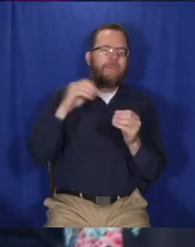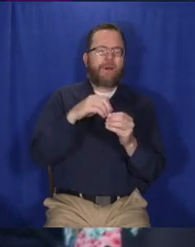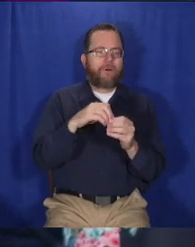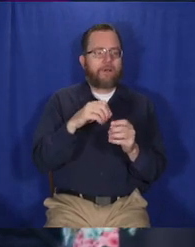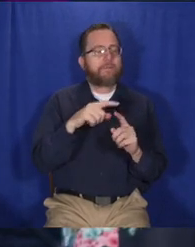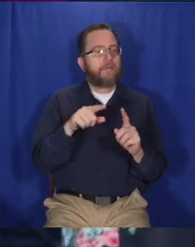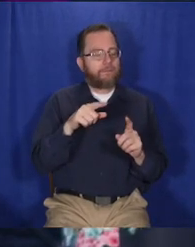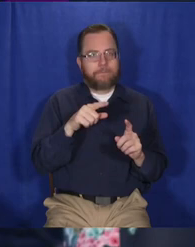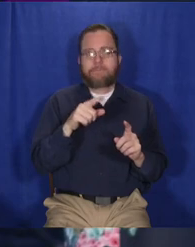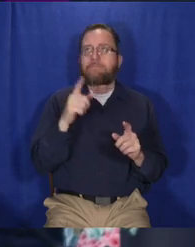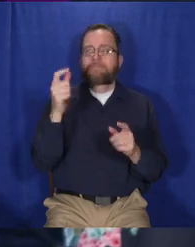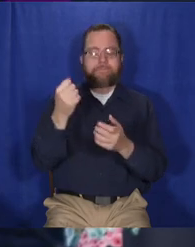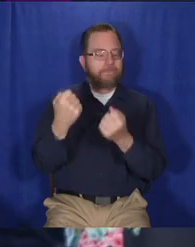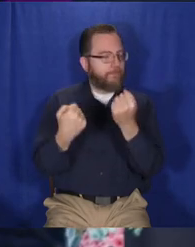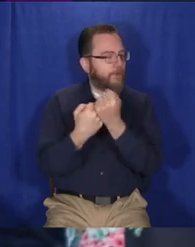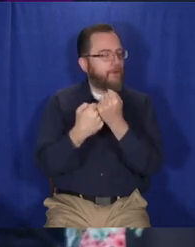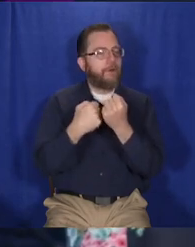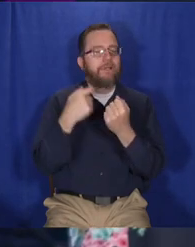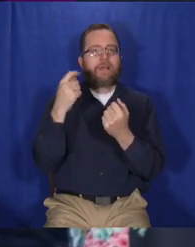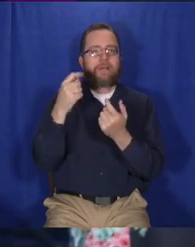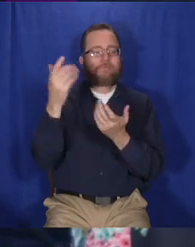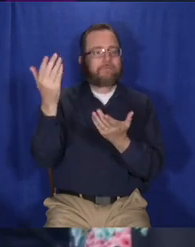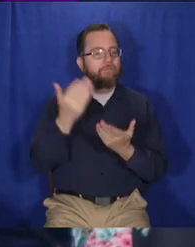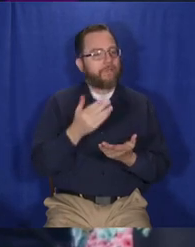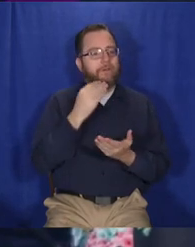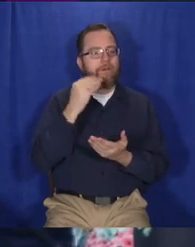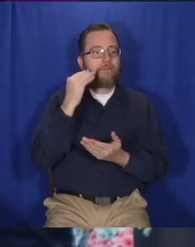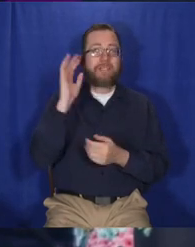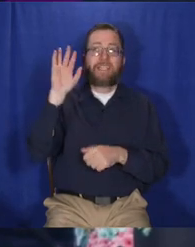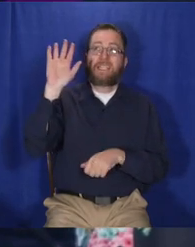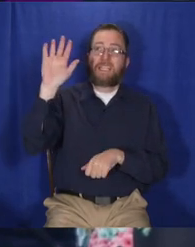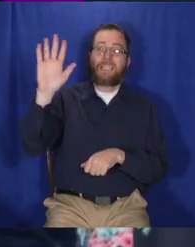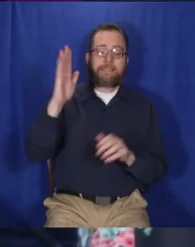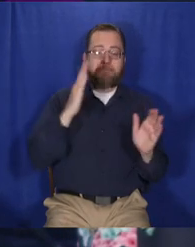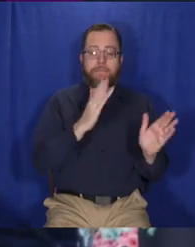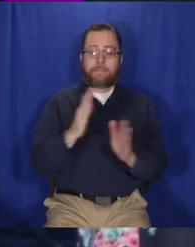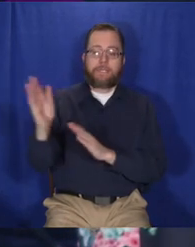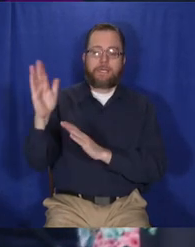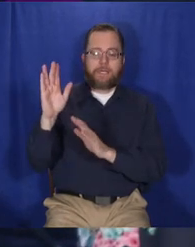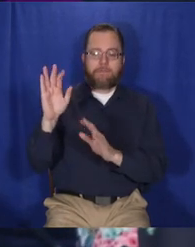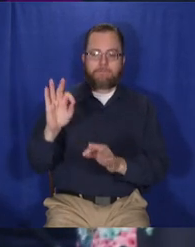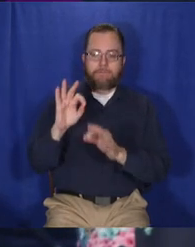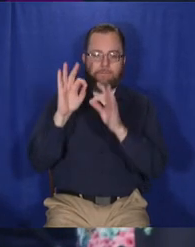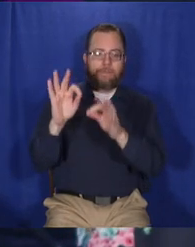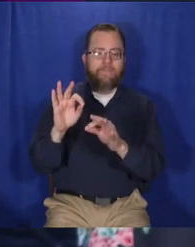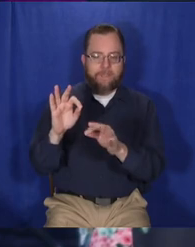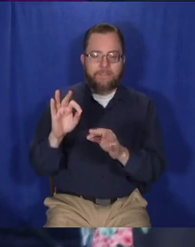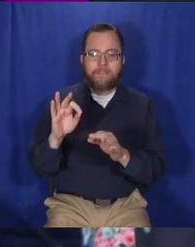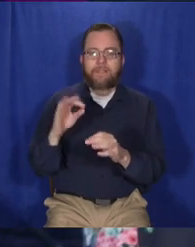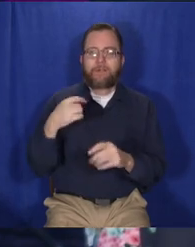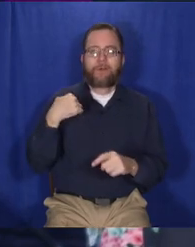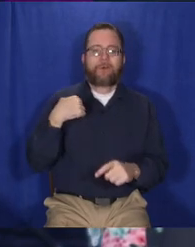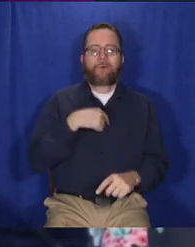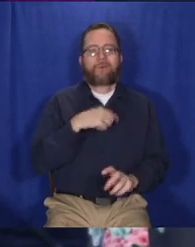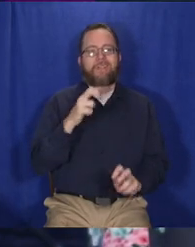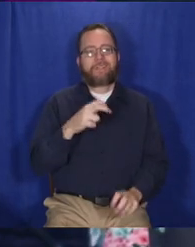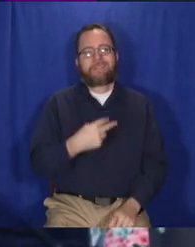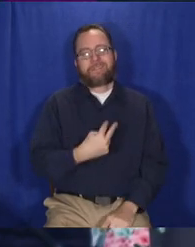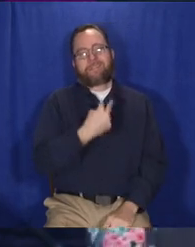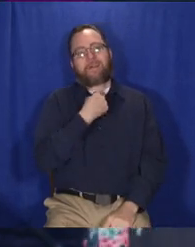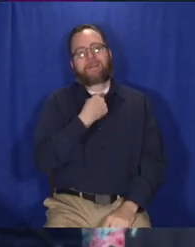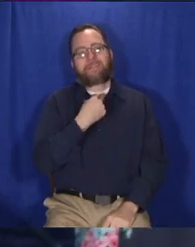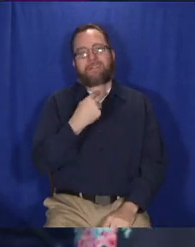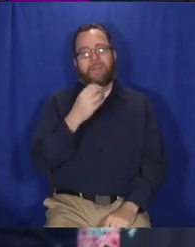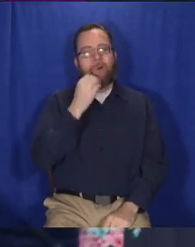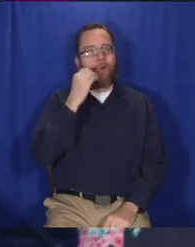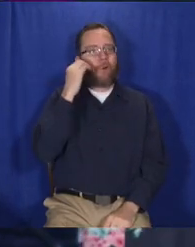quarantine time, and that his timing was the best because now we were all stuck at home together and we can bond like nobody